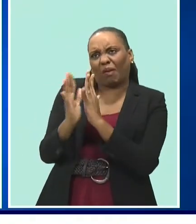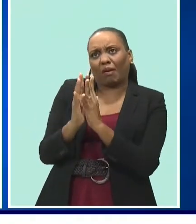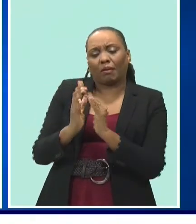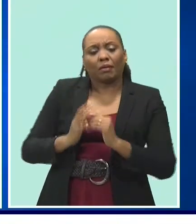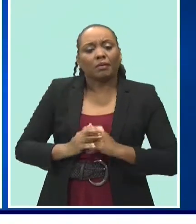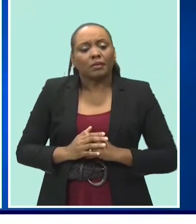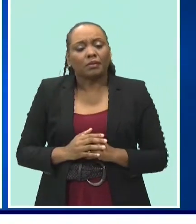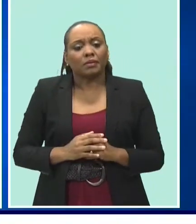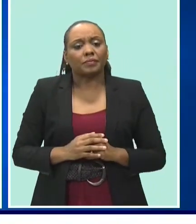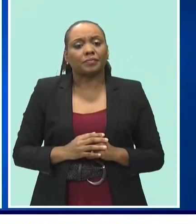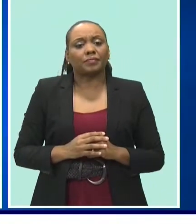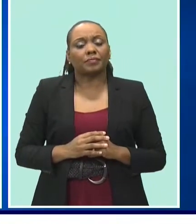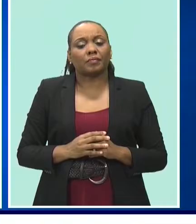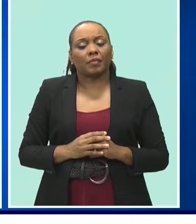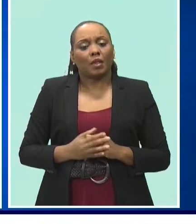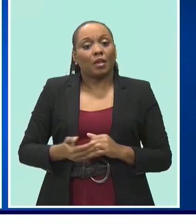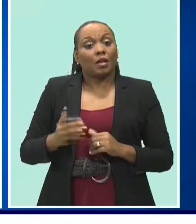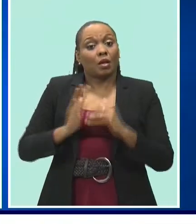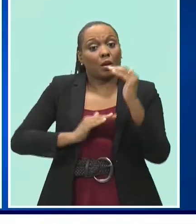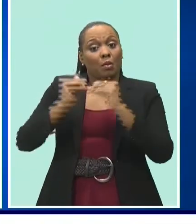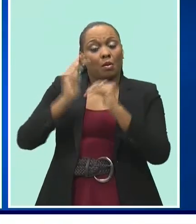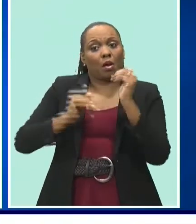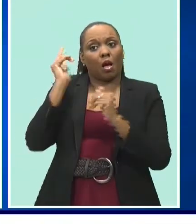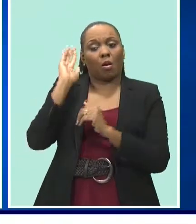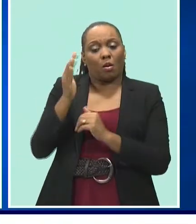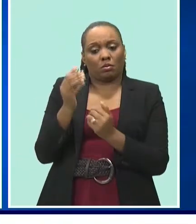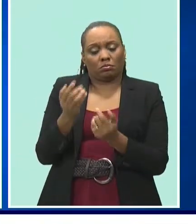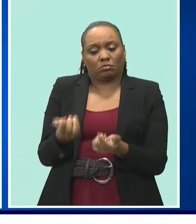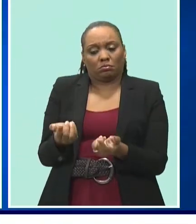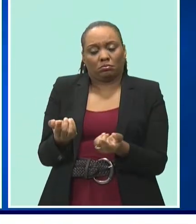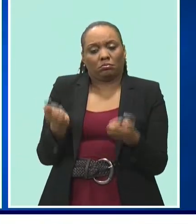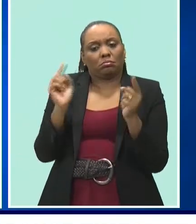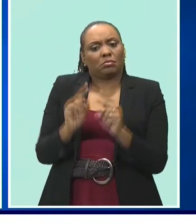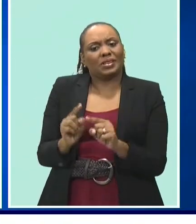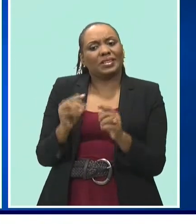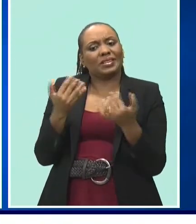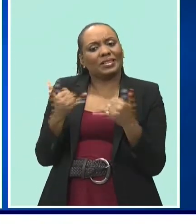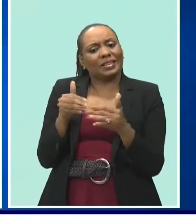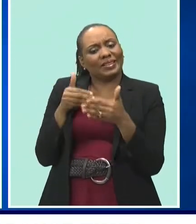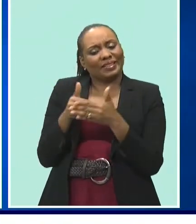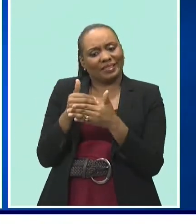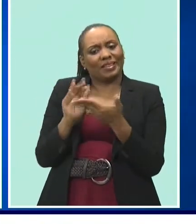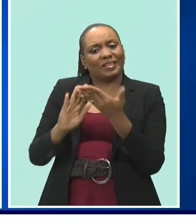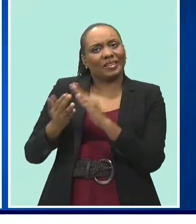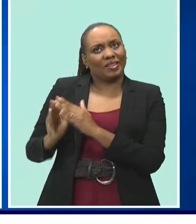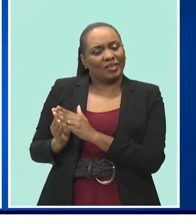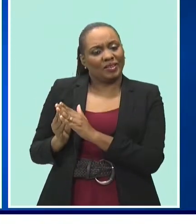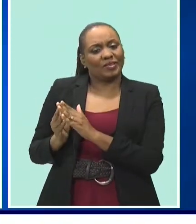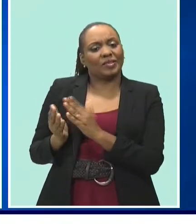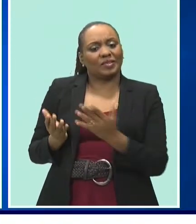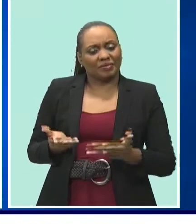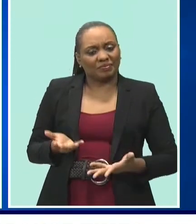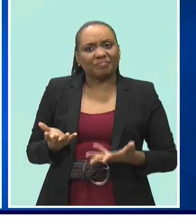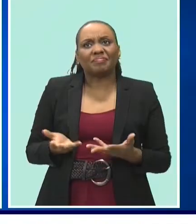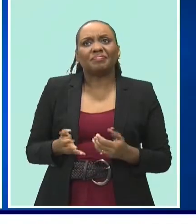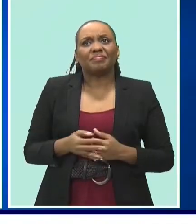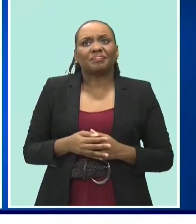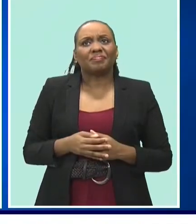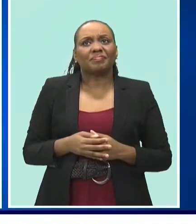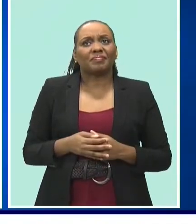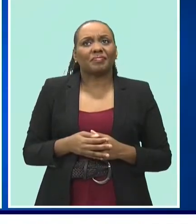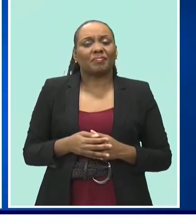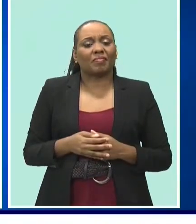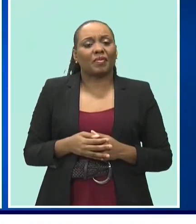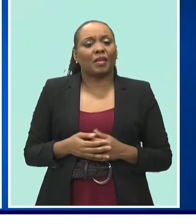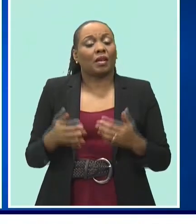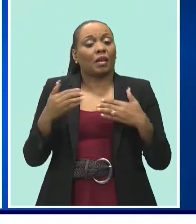within the environs of the areas it currently services. It actually gives it an opportunity